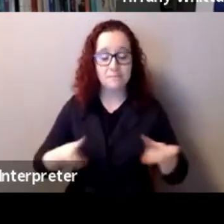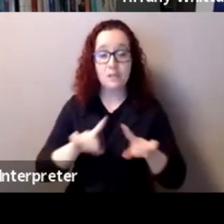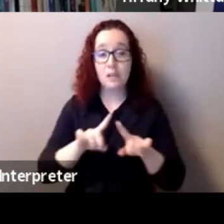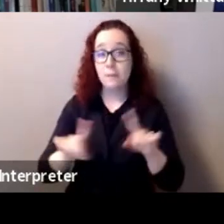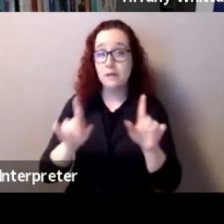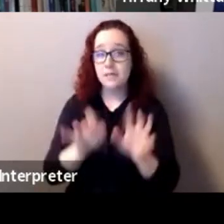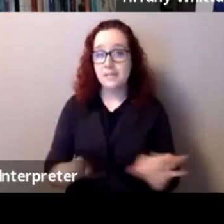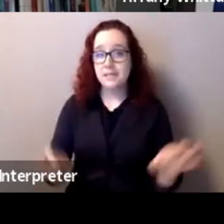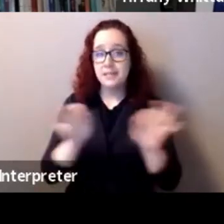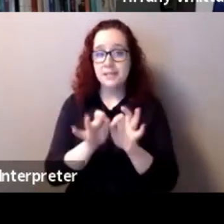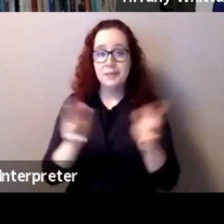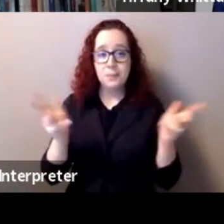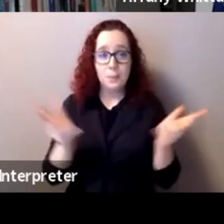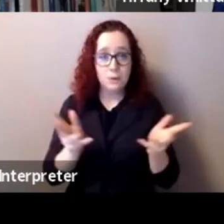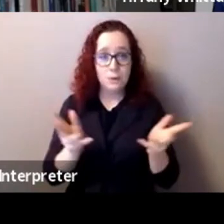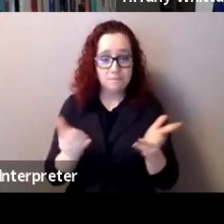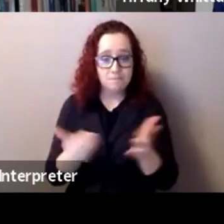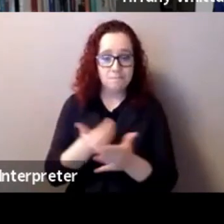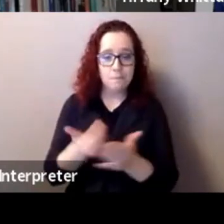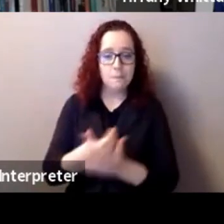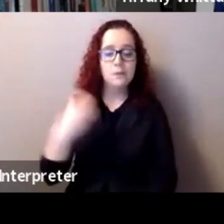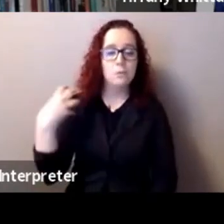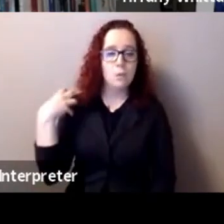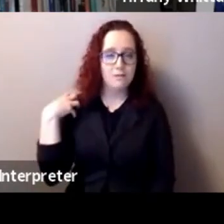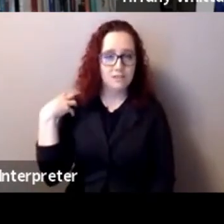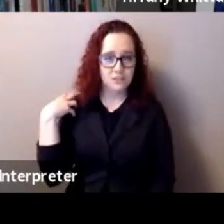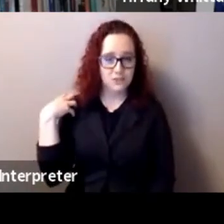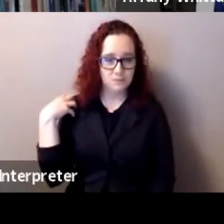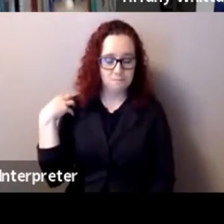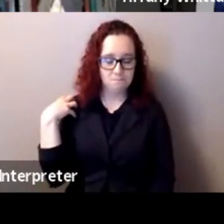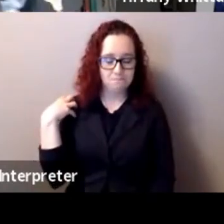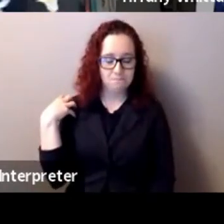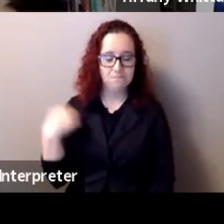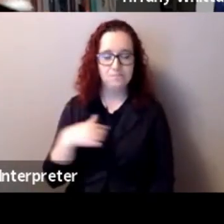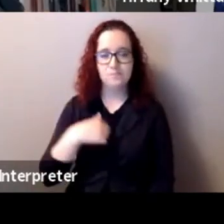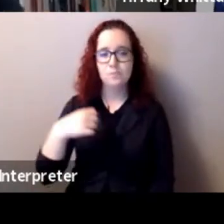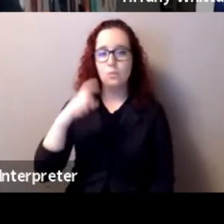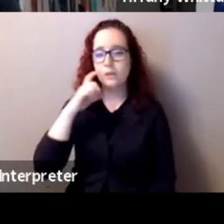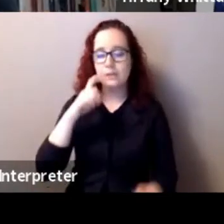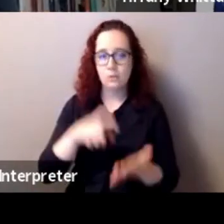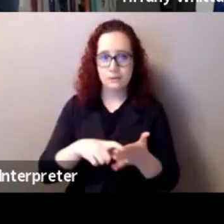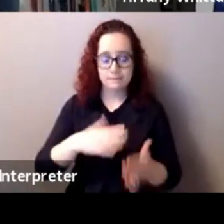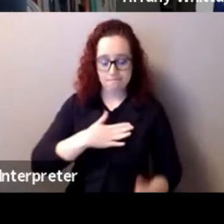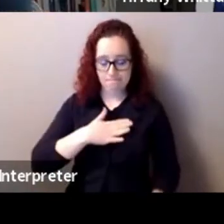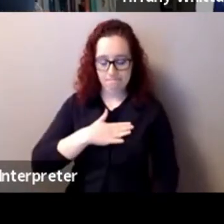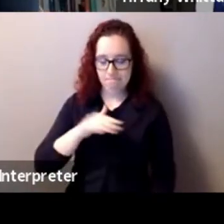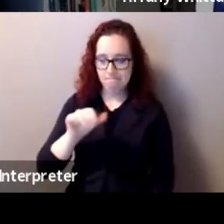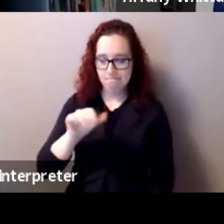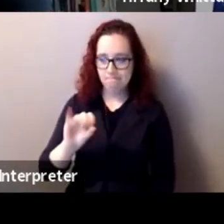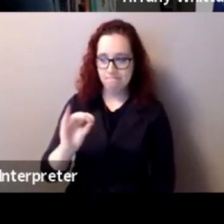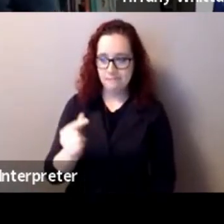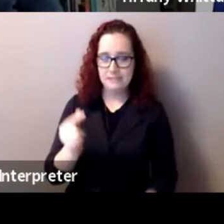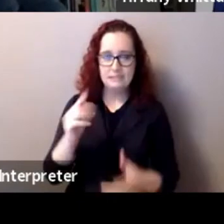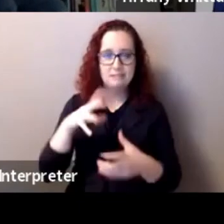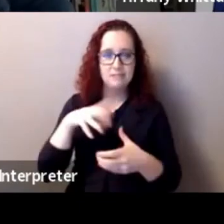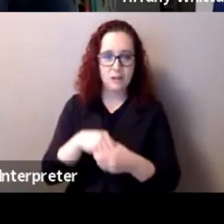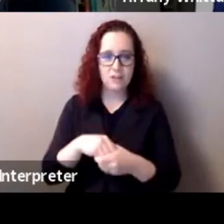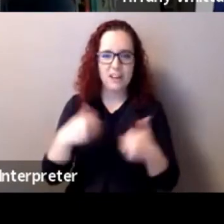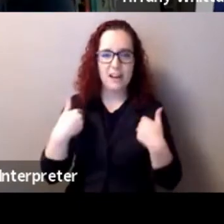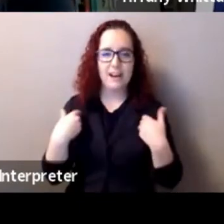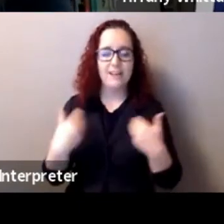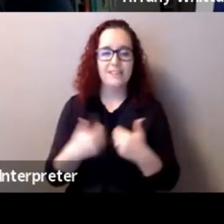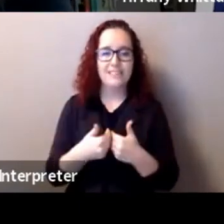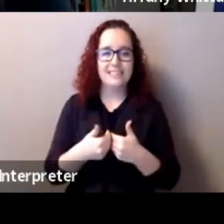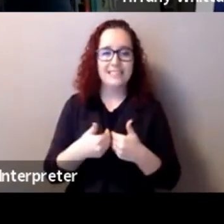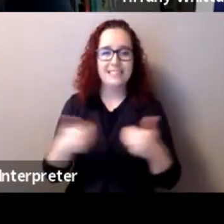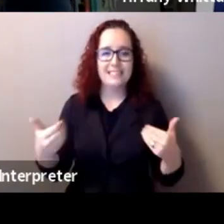really important if you're a new officer, especially, is we found it extremely useful in the SIG that I've been a part of to just have a separate space